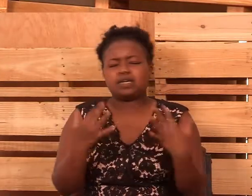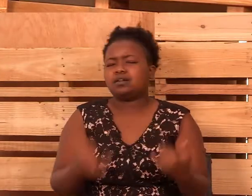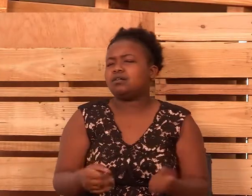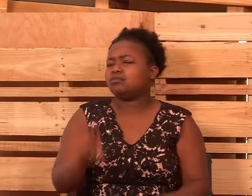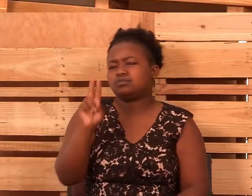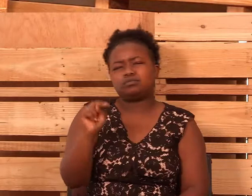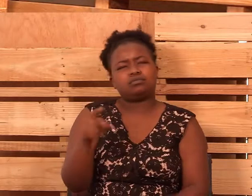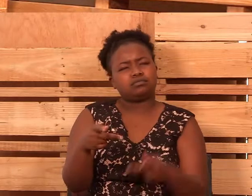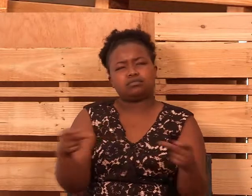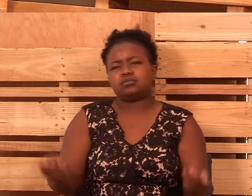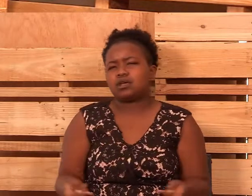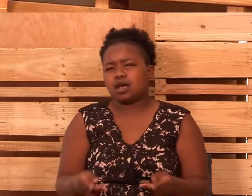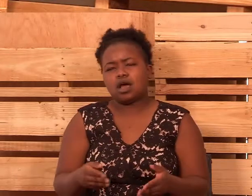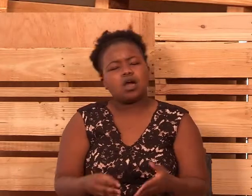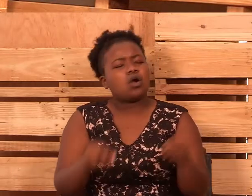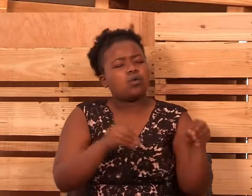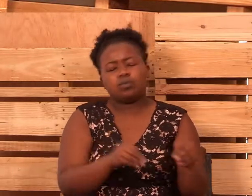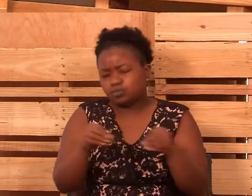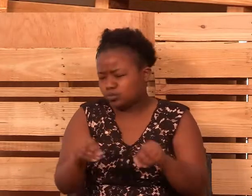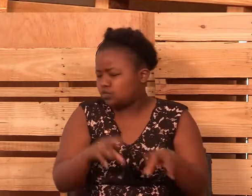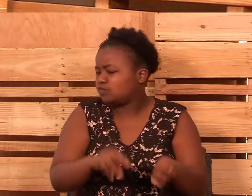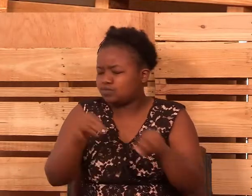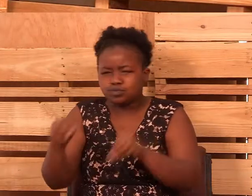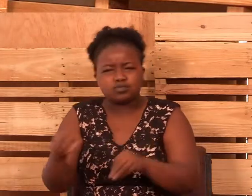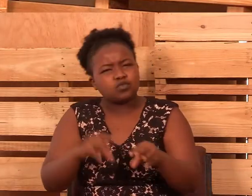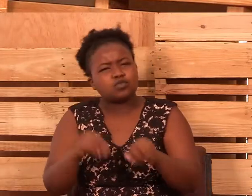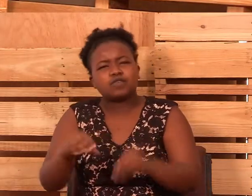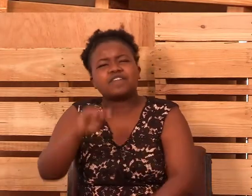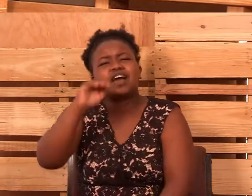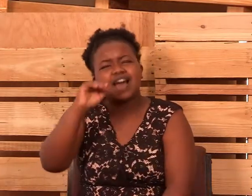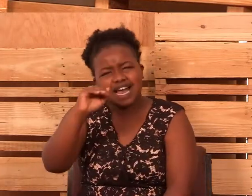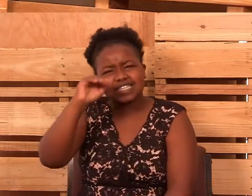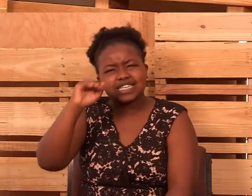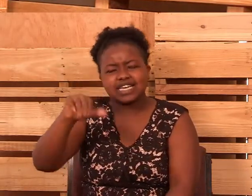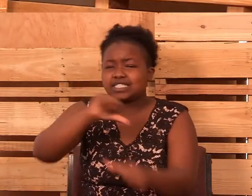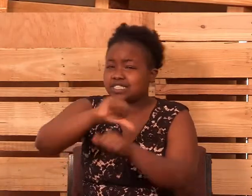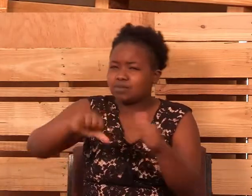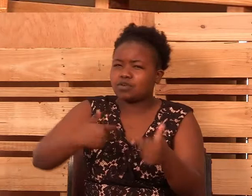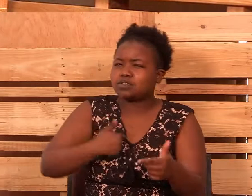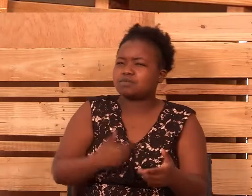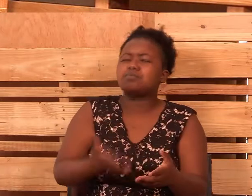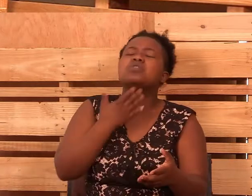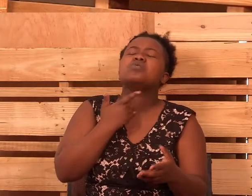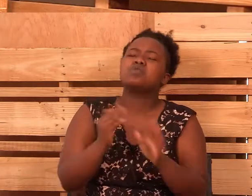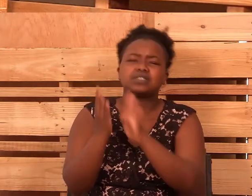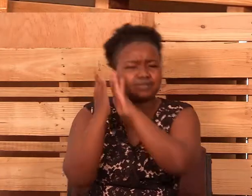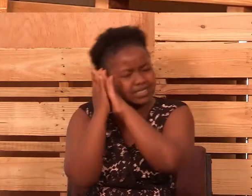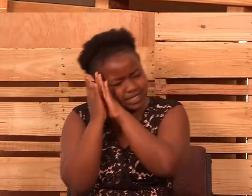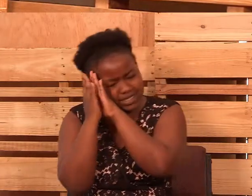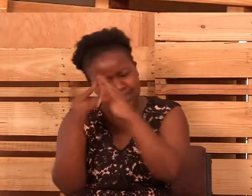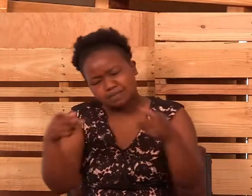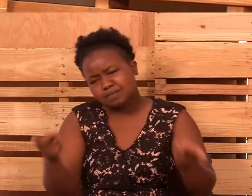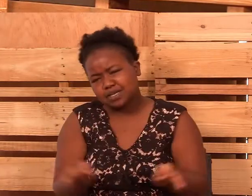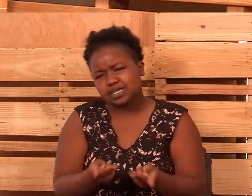no place. They moved to the next. Knock, knock, knock. Is there a place for us to sleep? They are told, no, it is